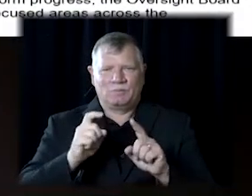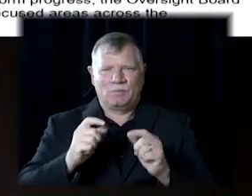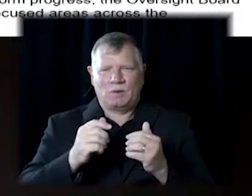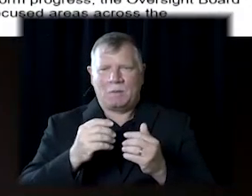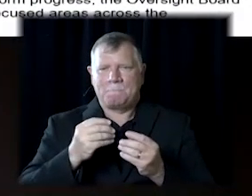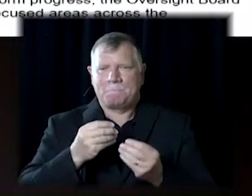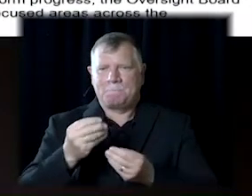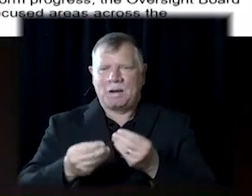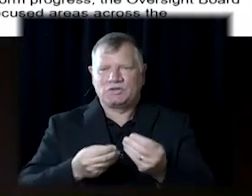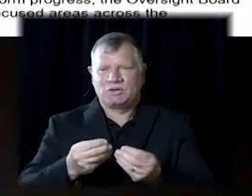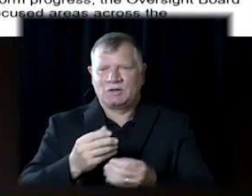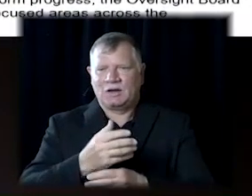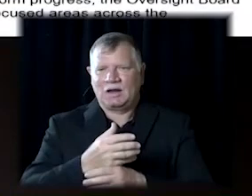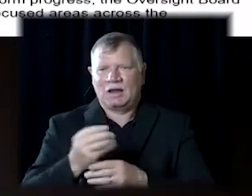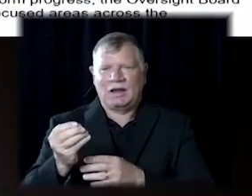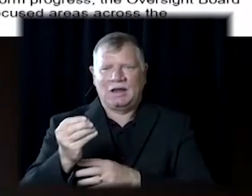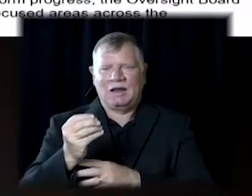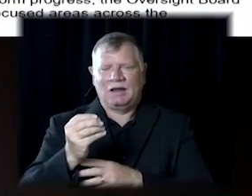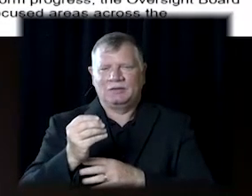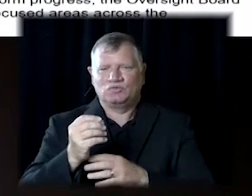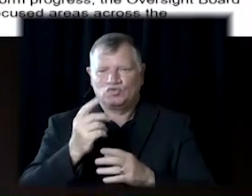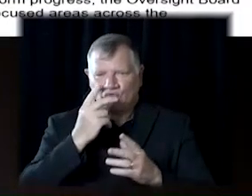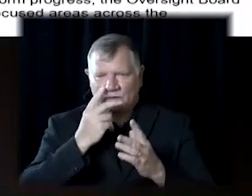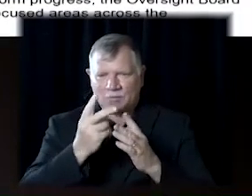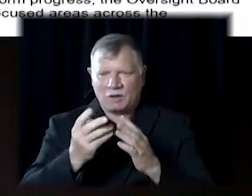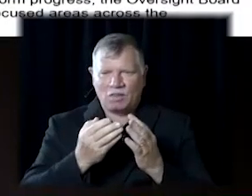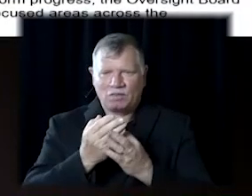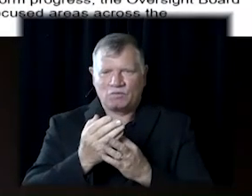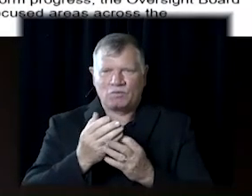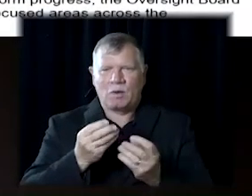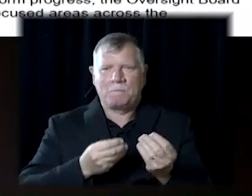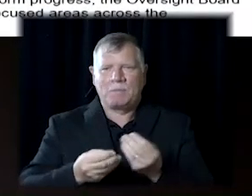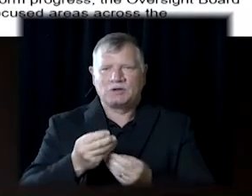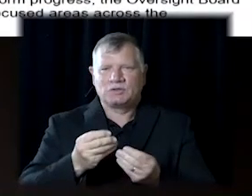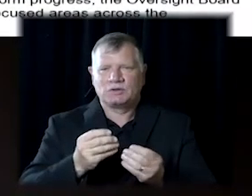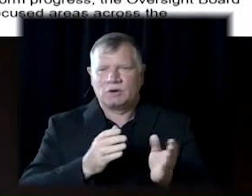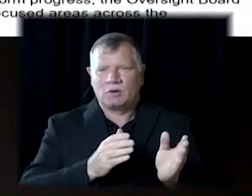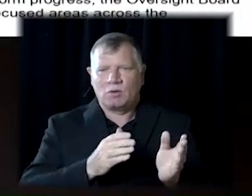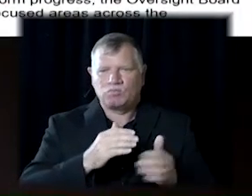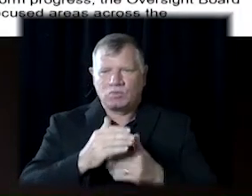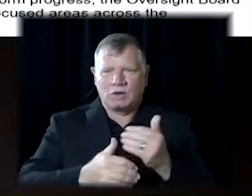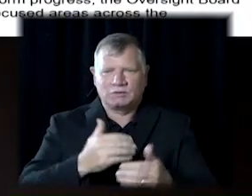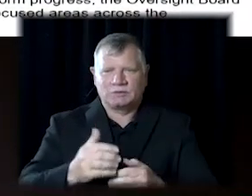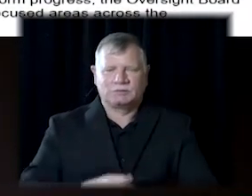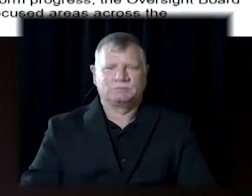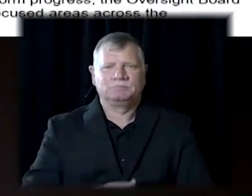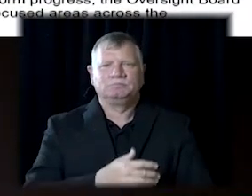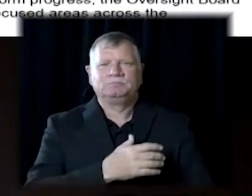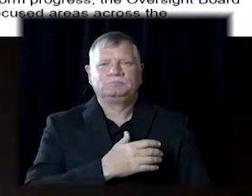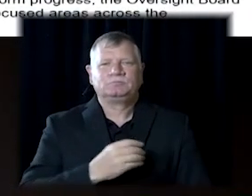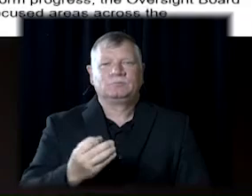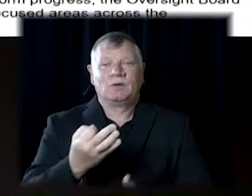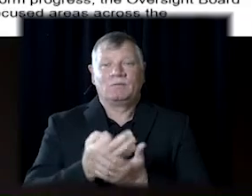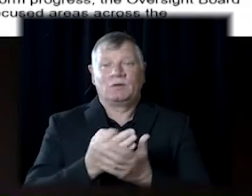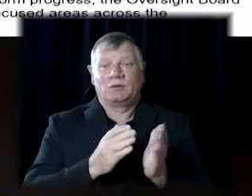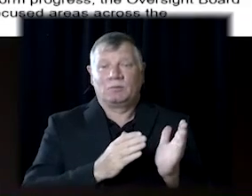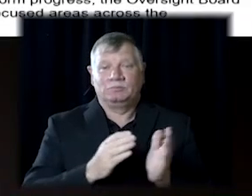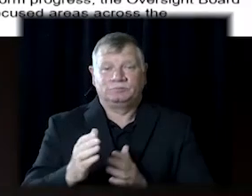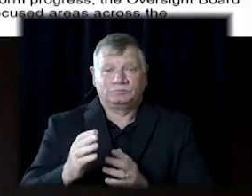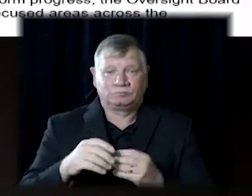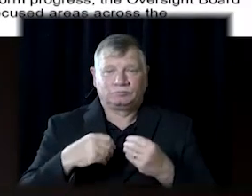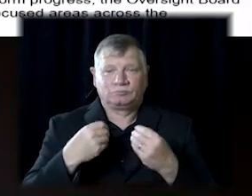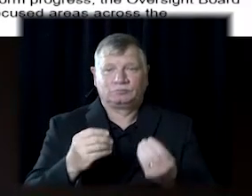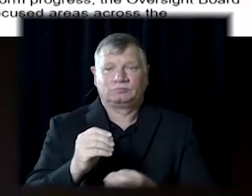separately budgeted and transparent via the budget process. The fiscal plan continues to require separately the issuance